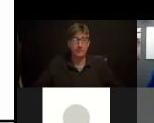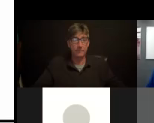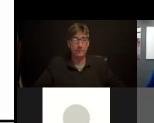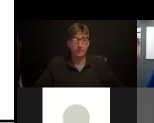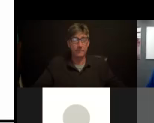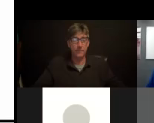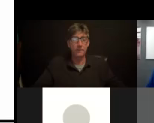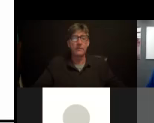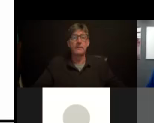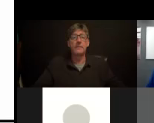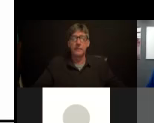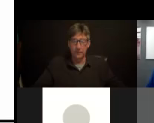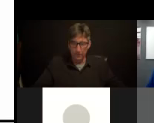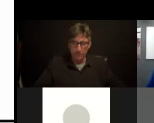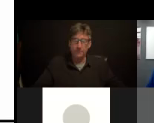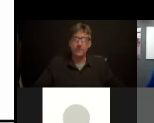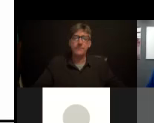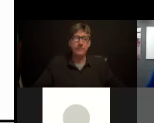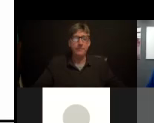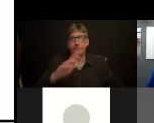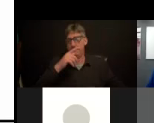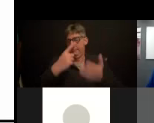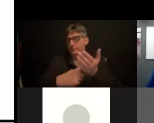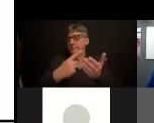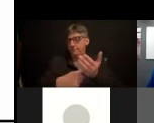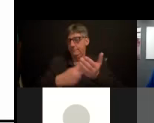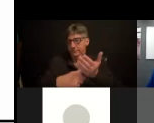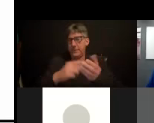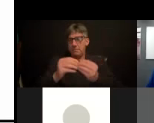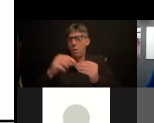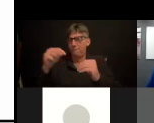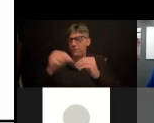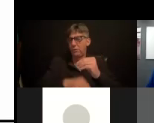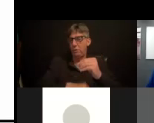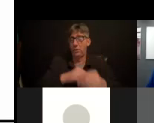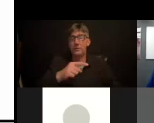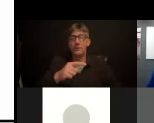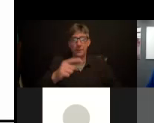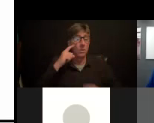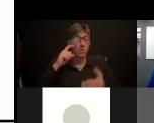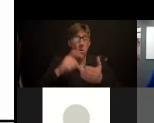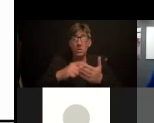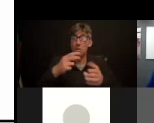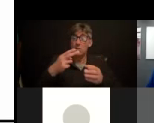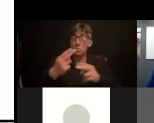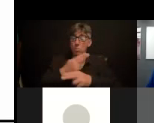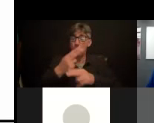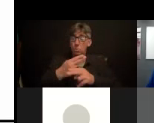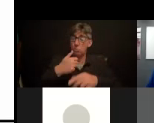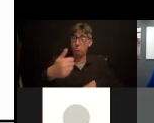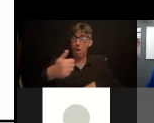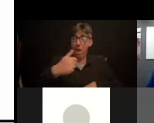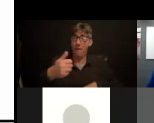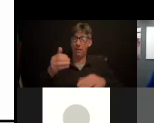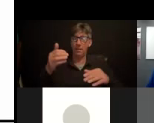And just to go a little further in that, is that we have seen some really different travel patterns throughout. And I think what we have found throughout the pandemic